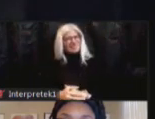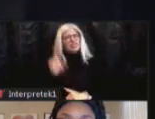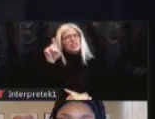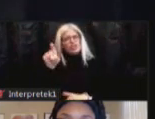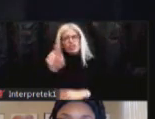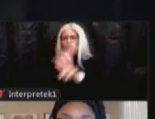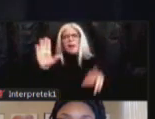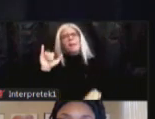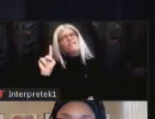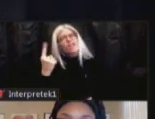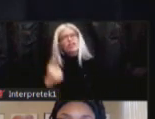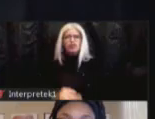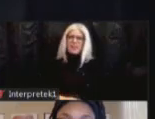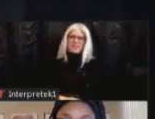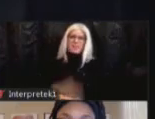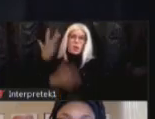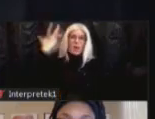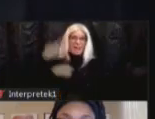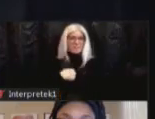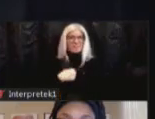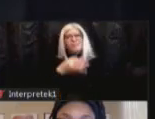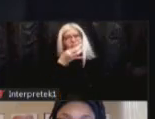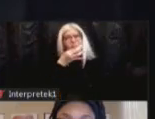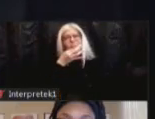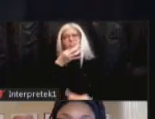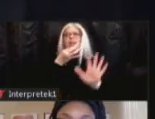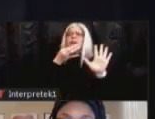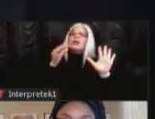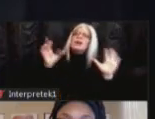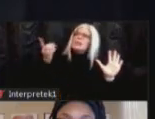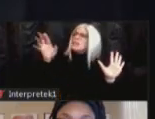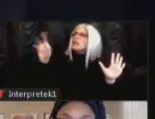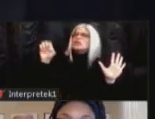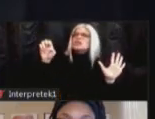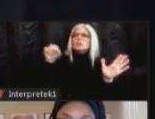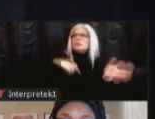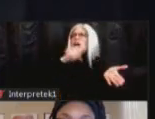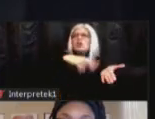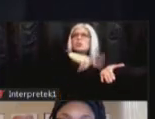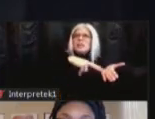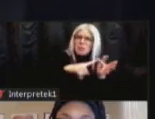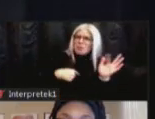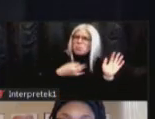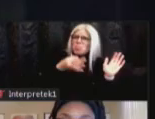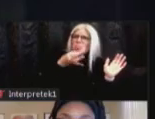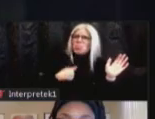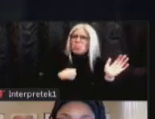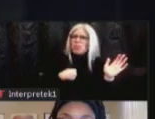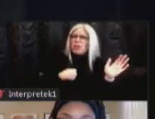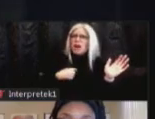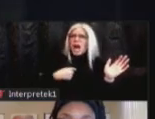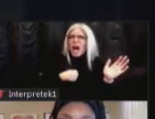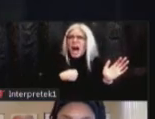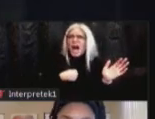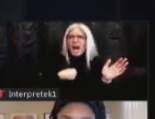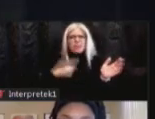reading, it was Dr. Seuss, but it was reading, I got better treatment at nursery